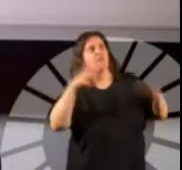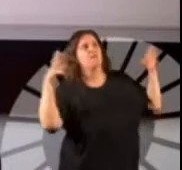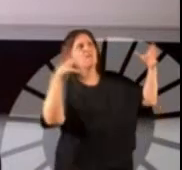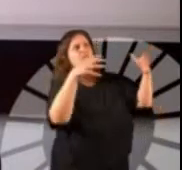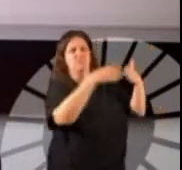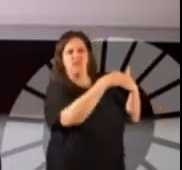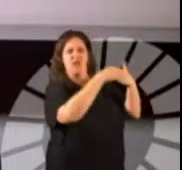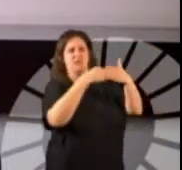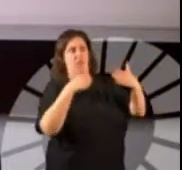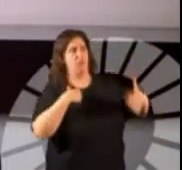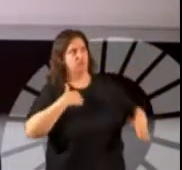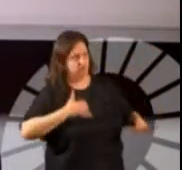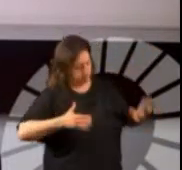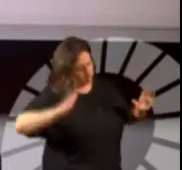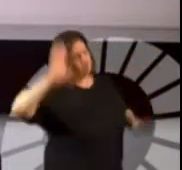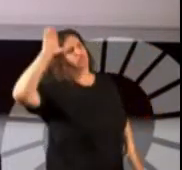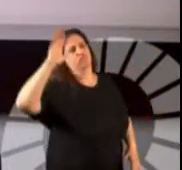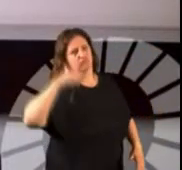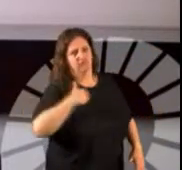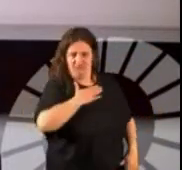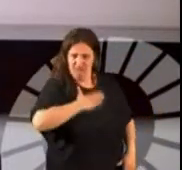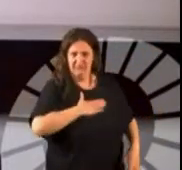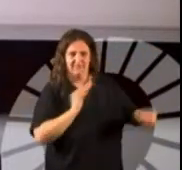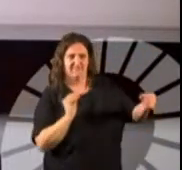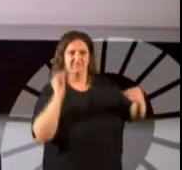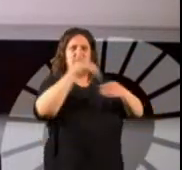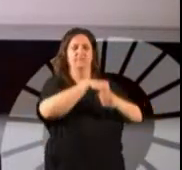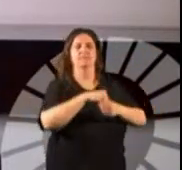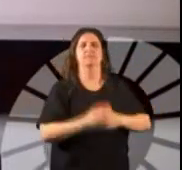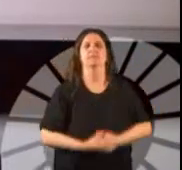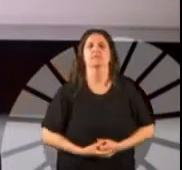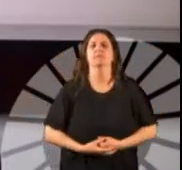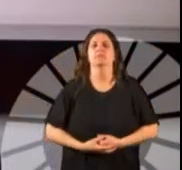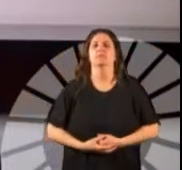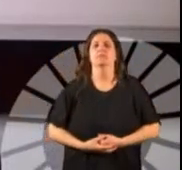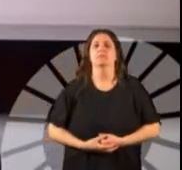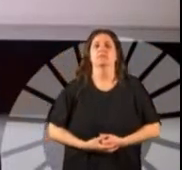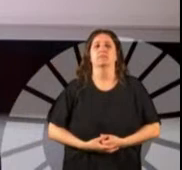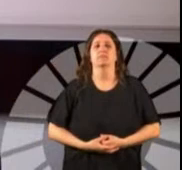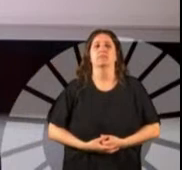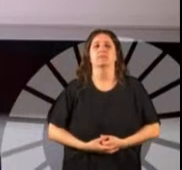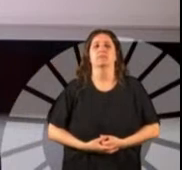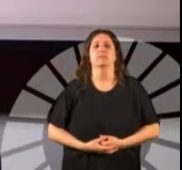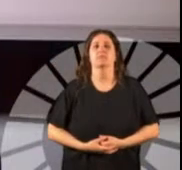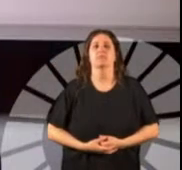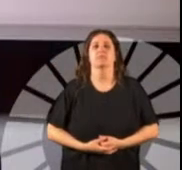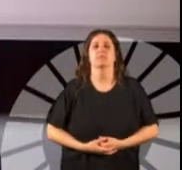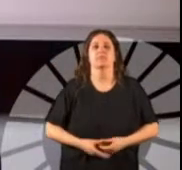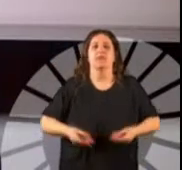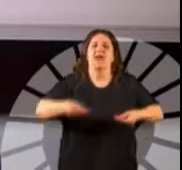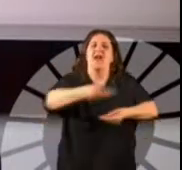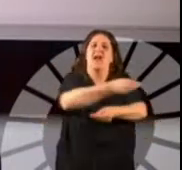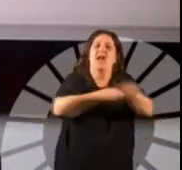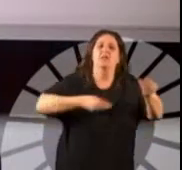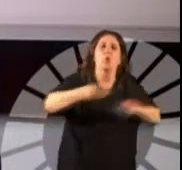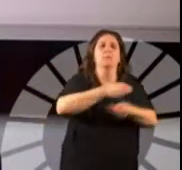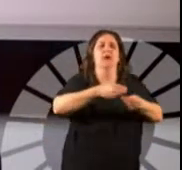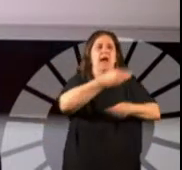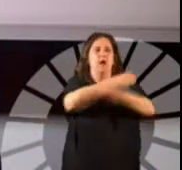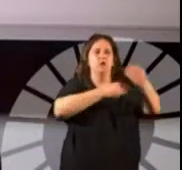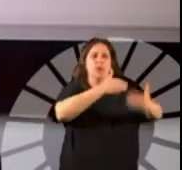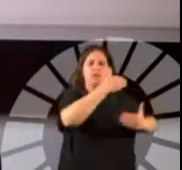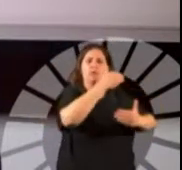intention to advocate globally for economic transformation to benefit the women of the